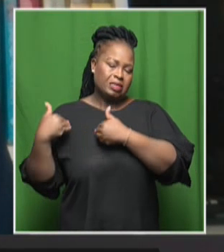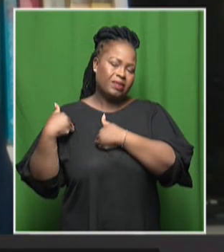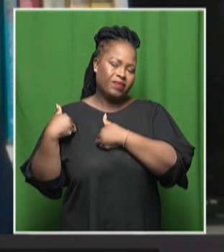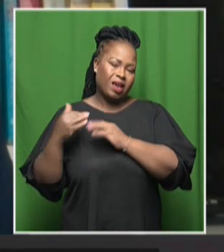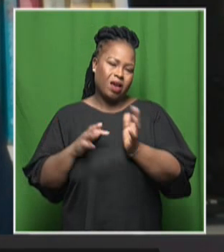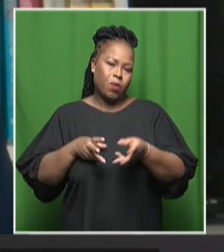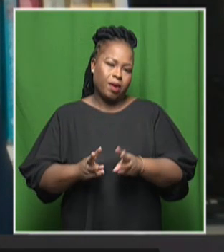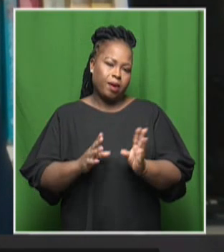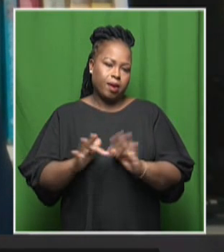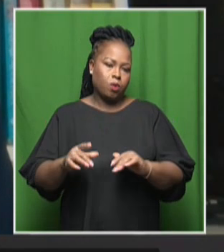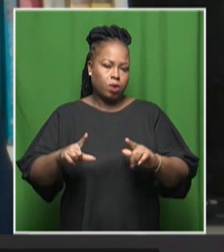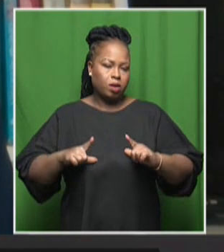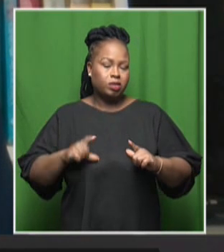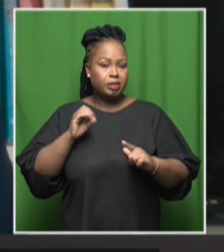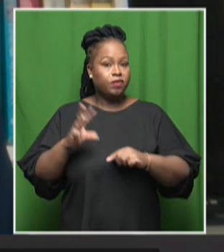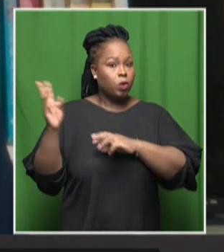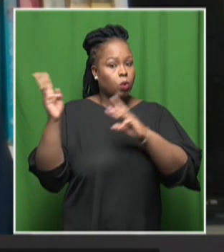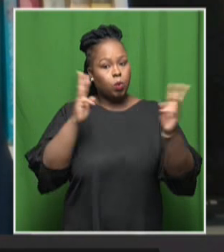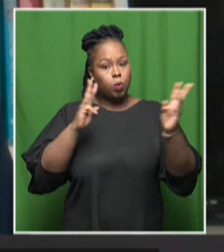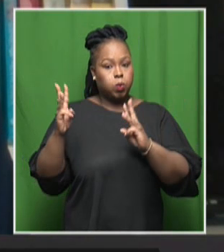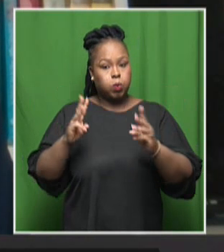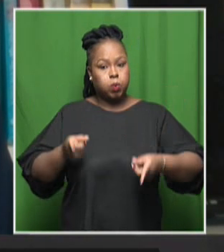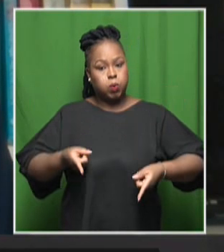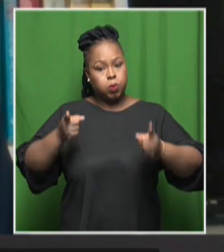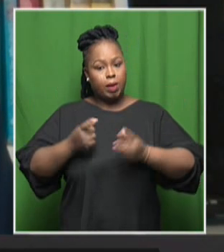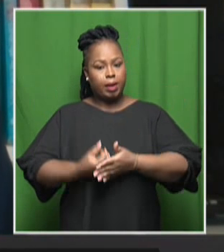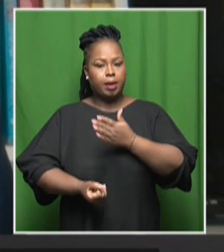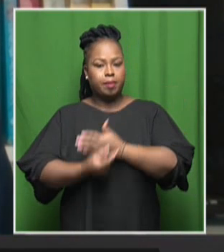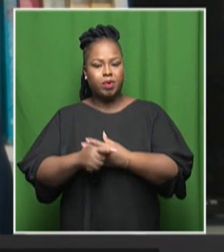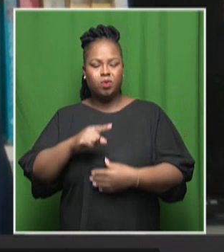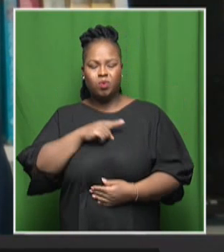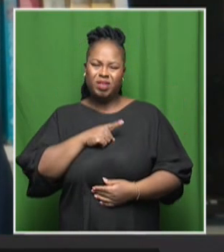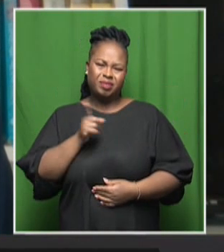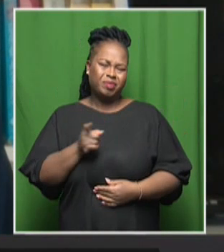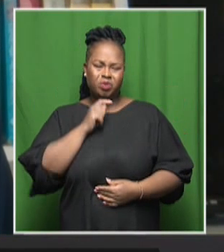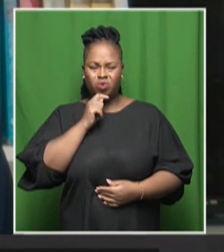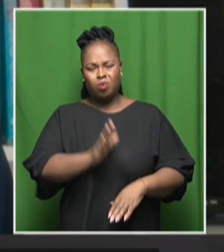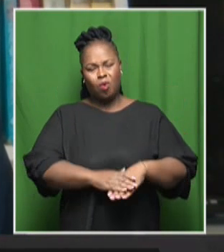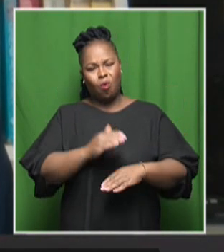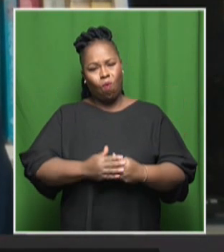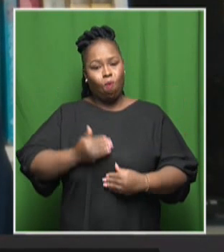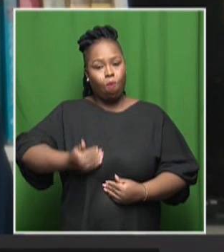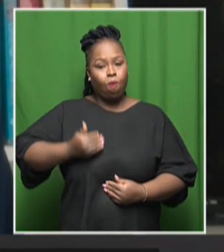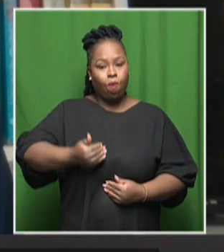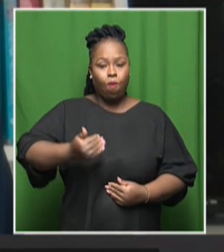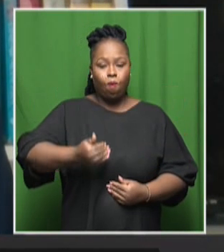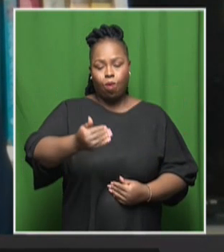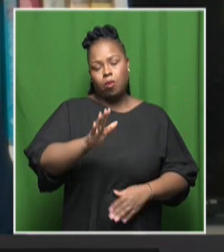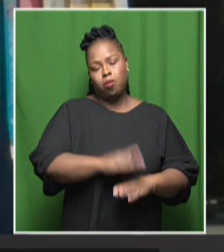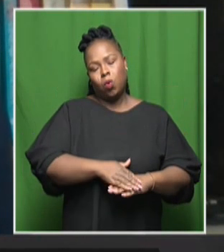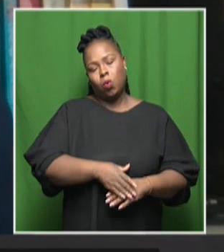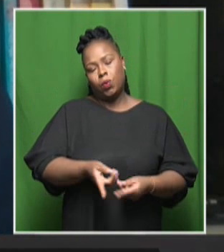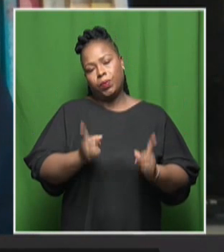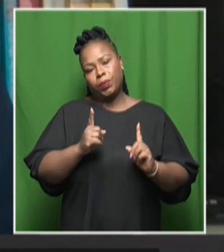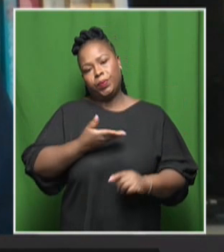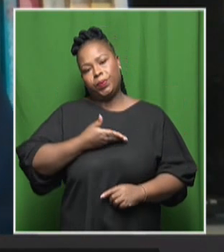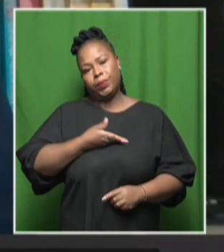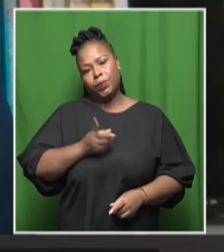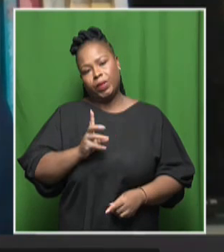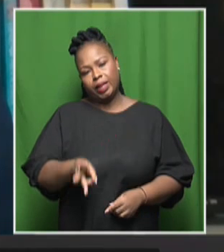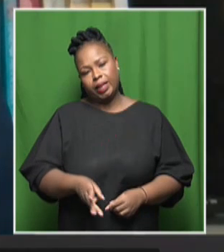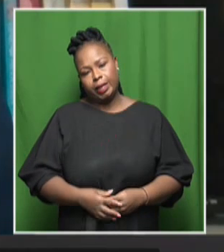people ahead of an extreme weather event, because these events are just going to get more frequent and more intense.